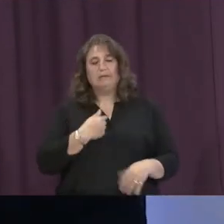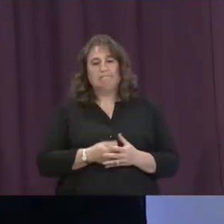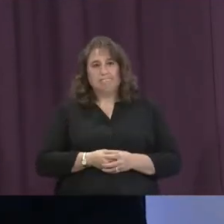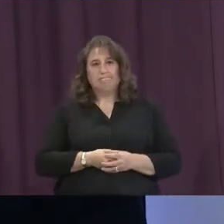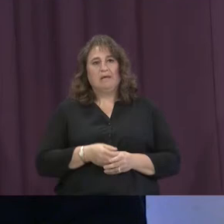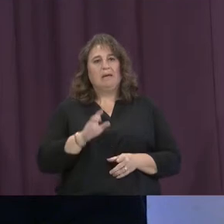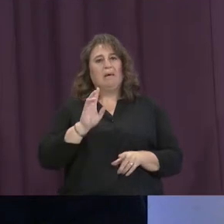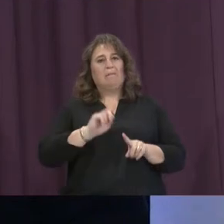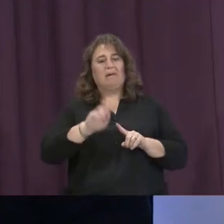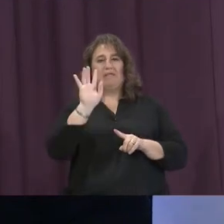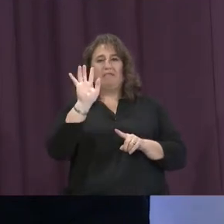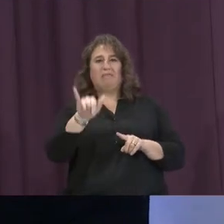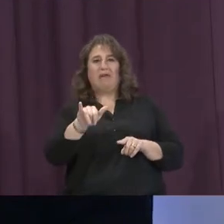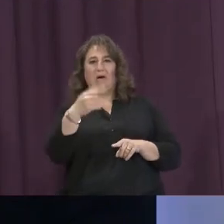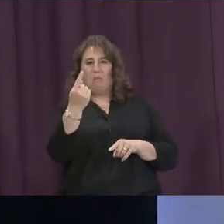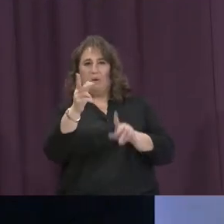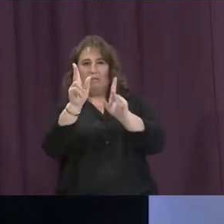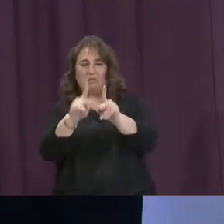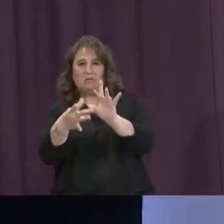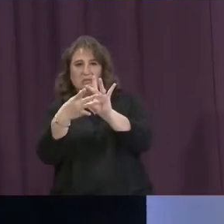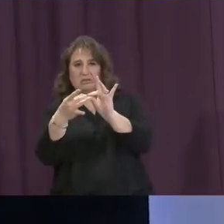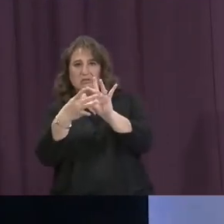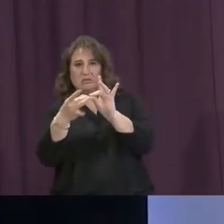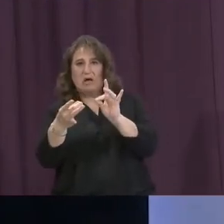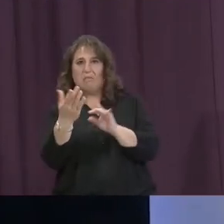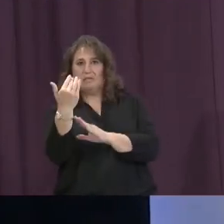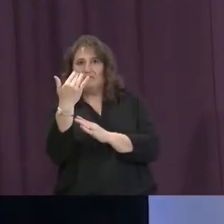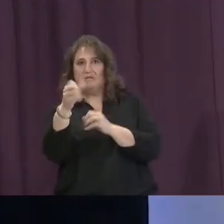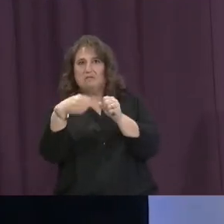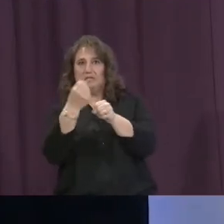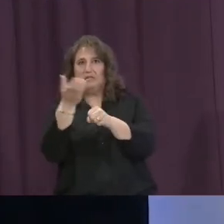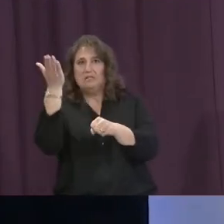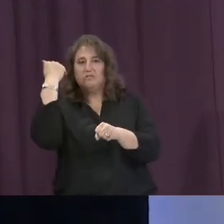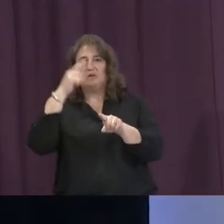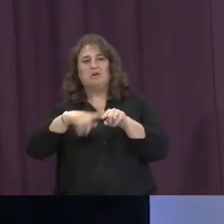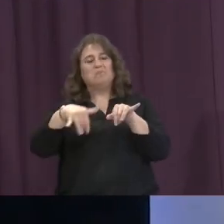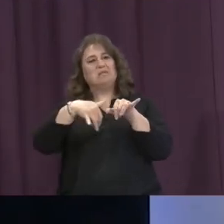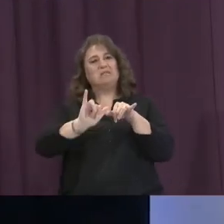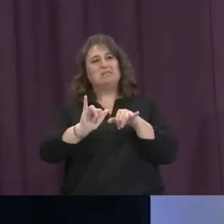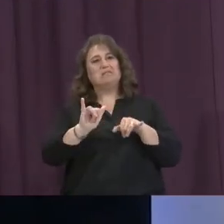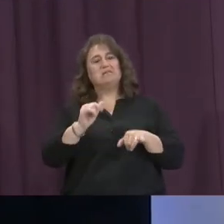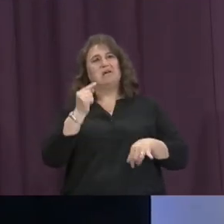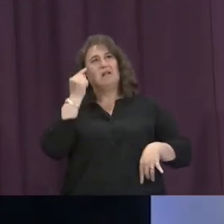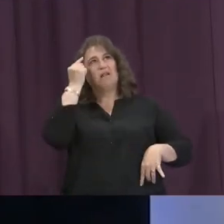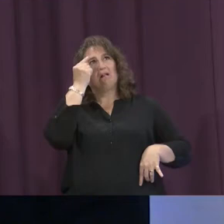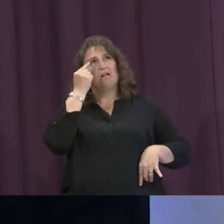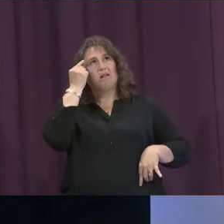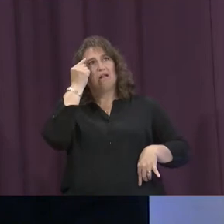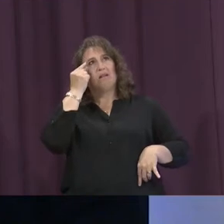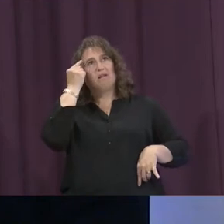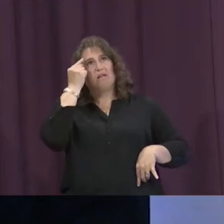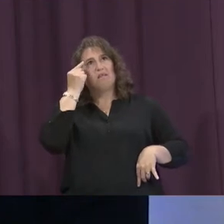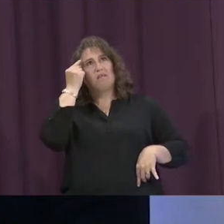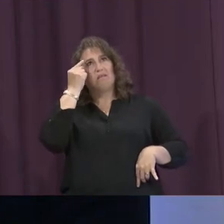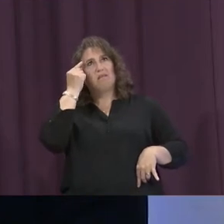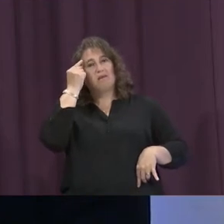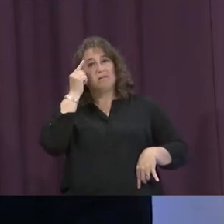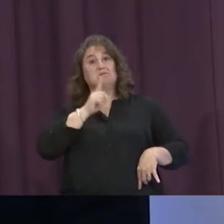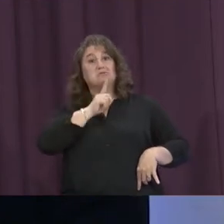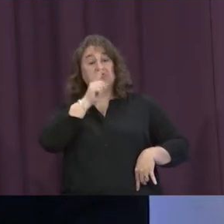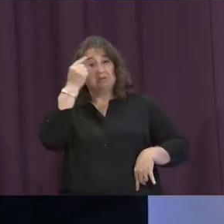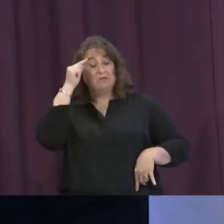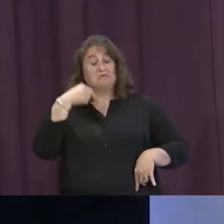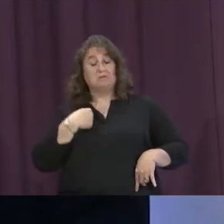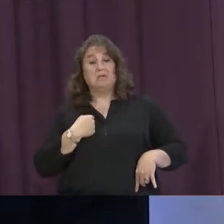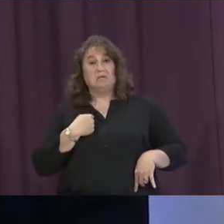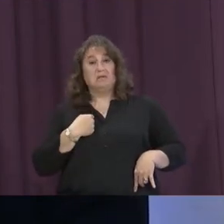always stuck with me, even though that was like 15 years ago when that happened, that that's, that's, it's real in my